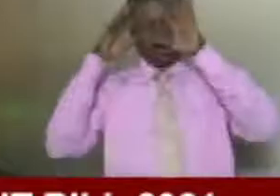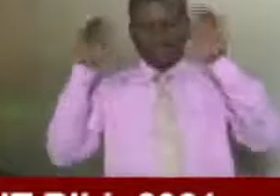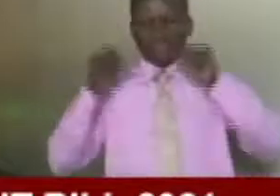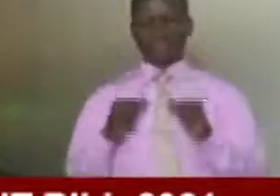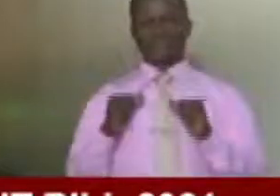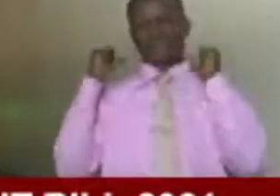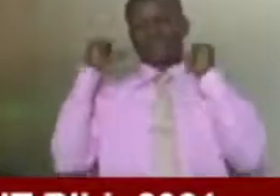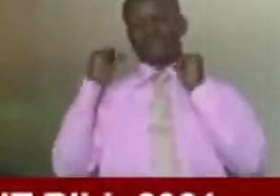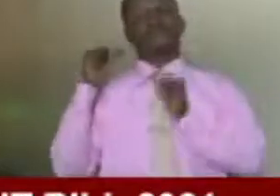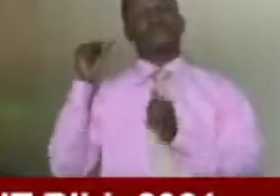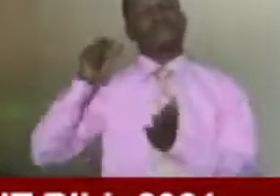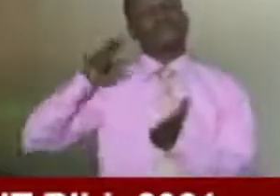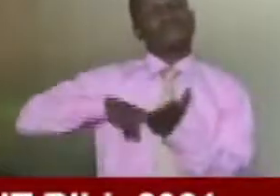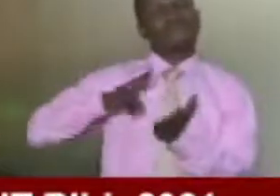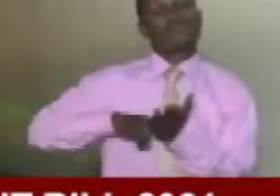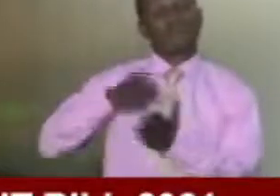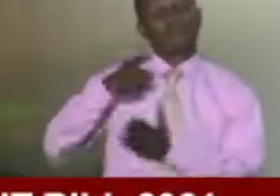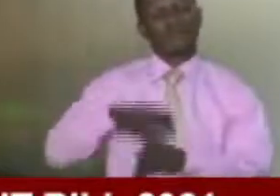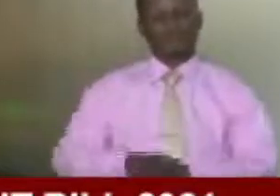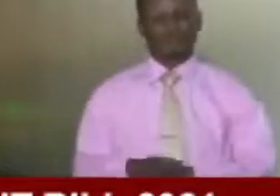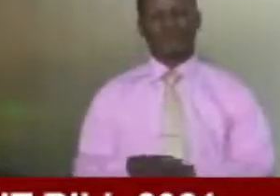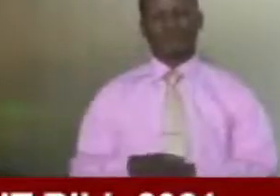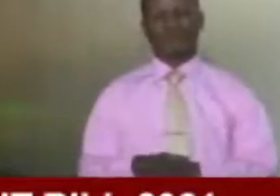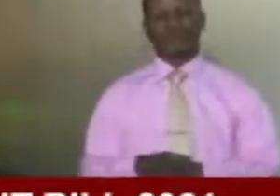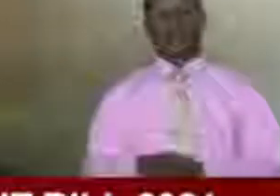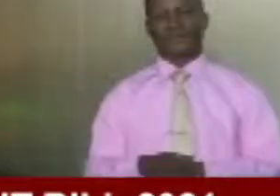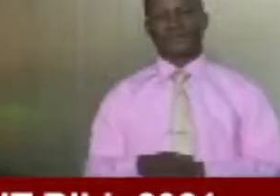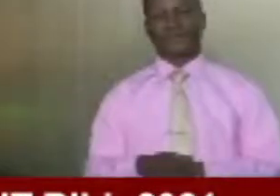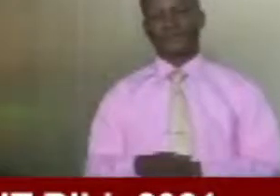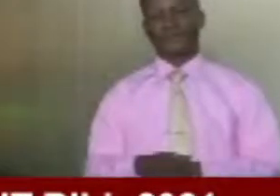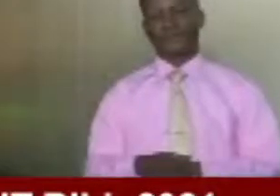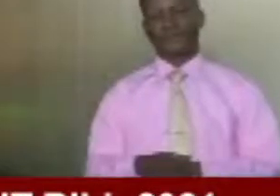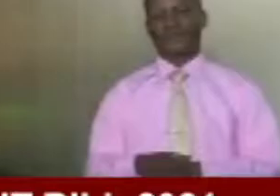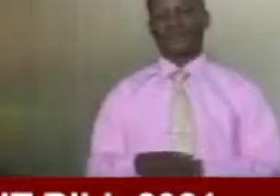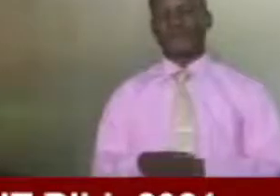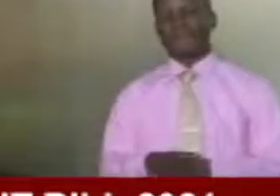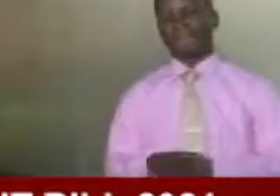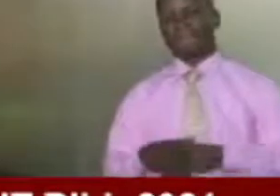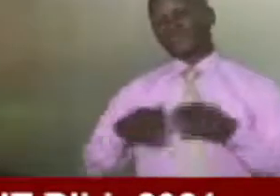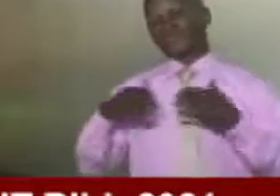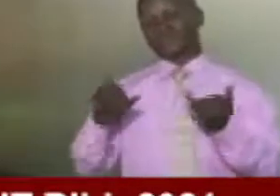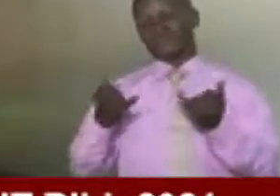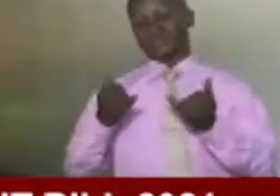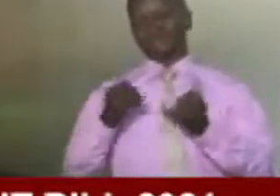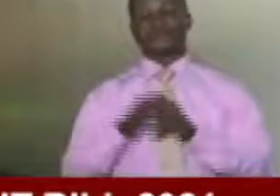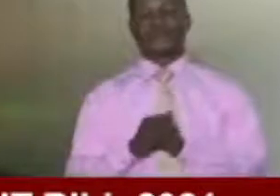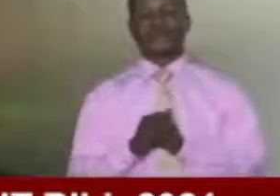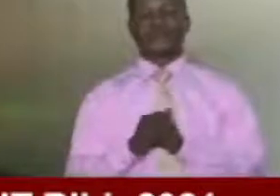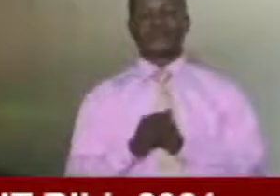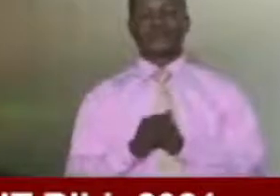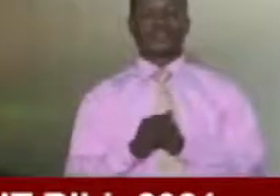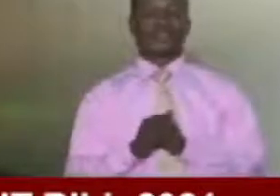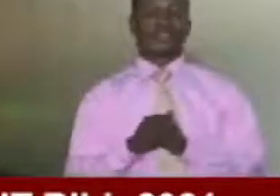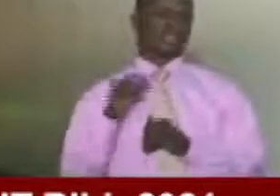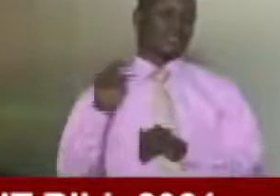assent? Not at all, because what baffles us is the fact that the National Assembly did not engage